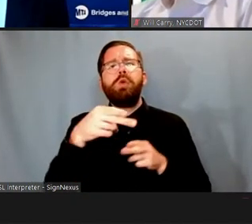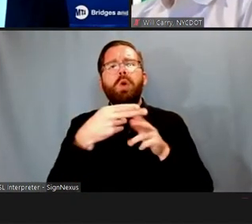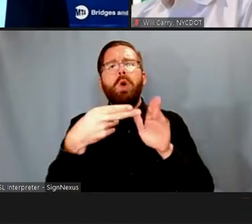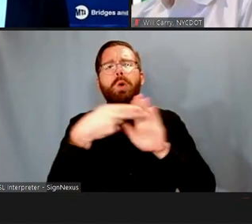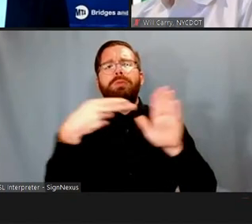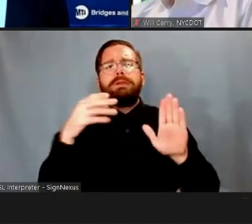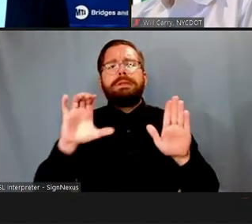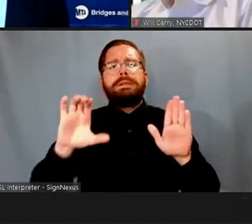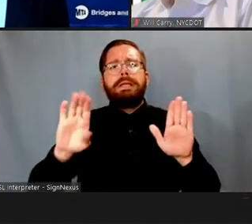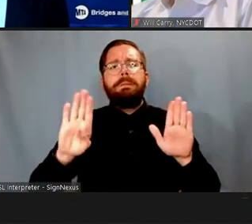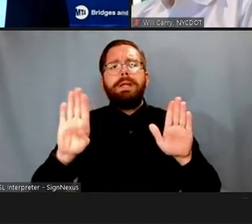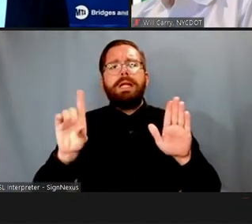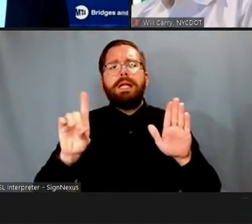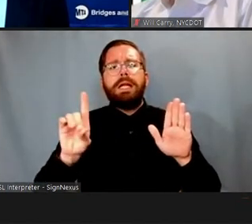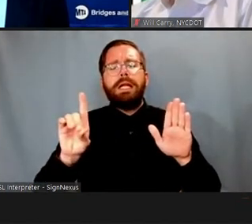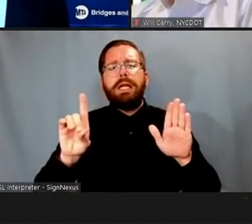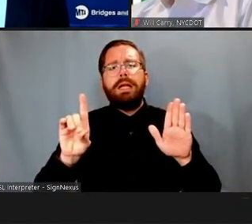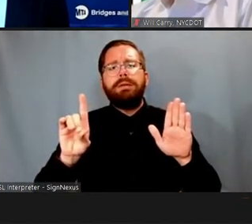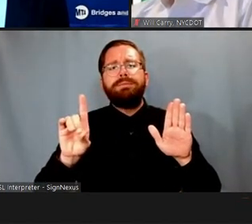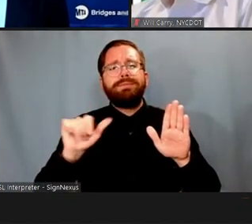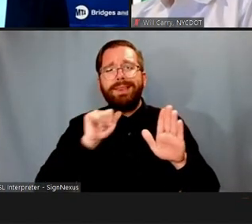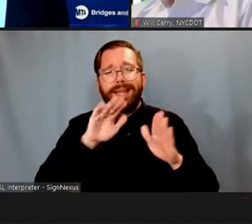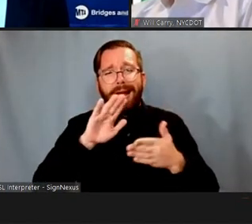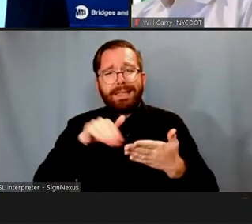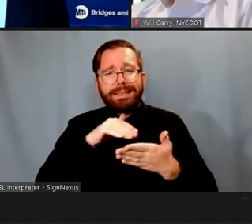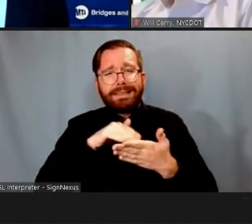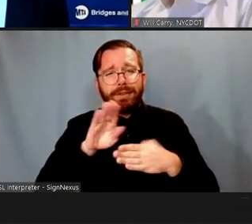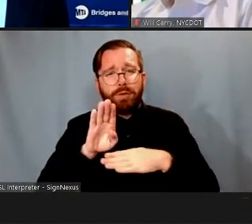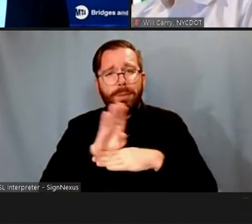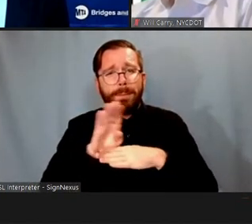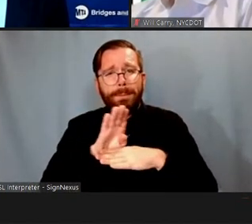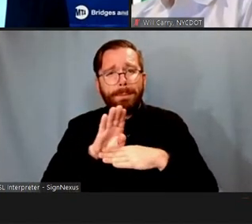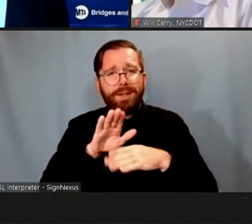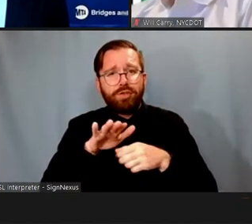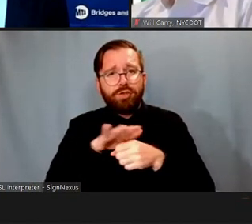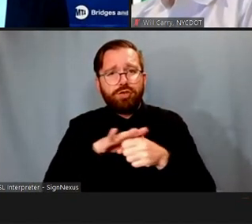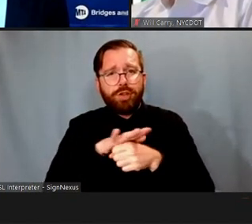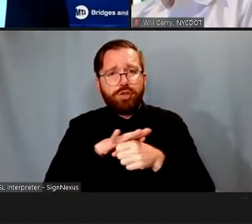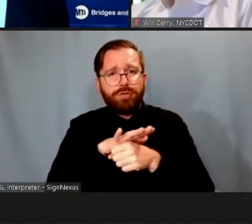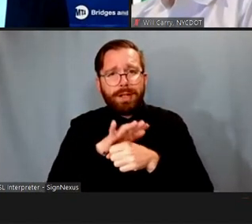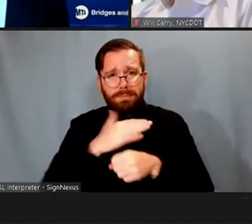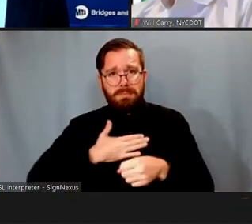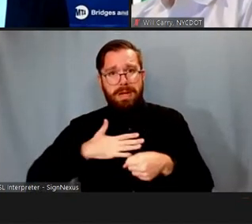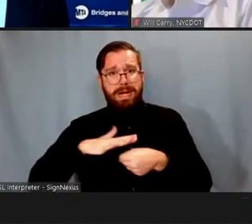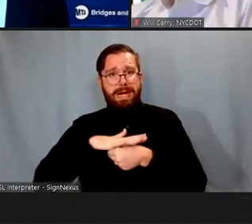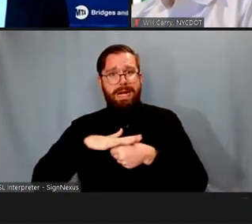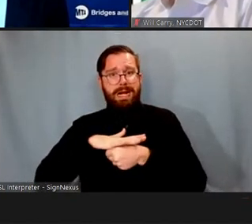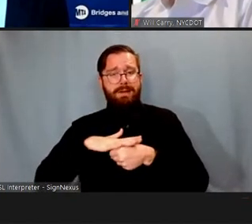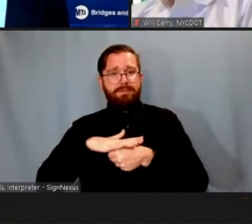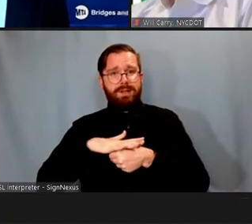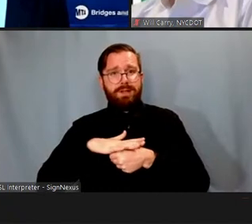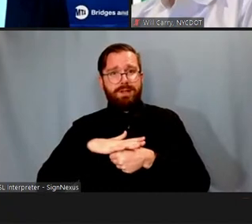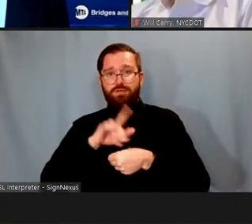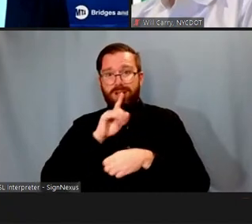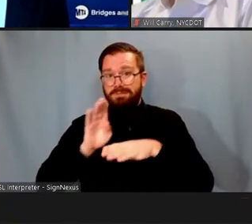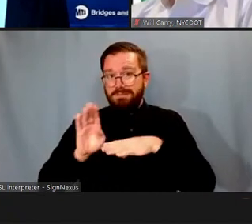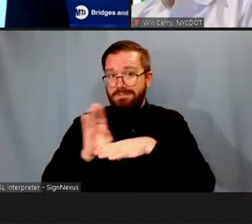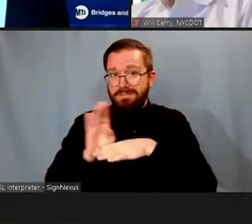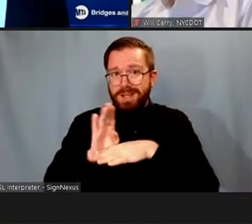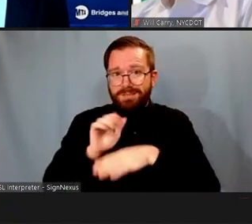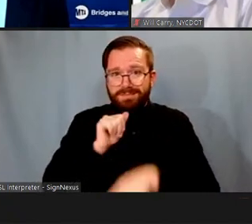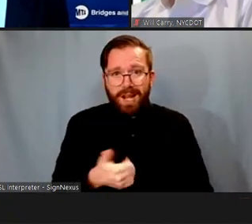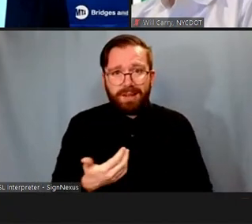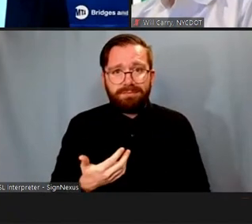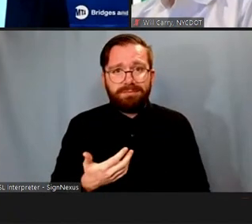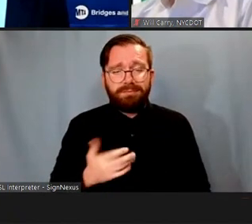business district is actually not a central business district where i live it is actually not business at all this